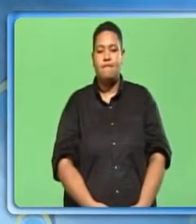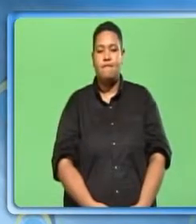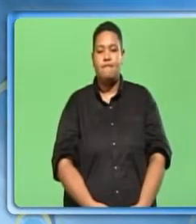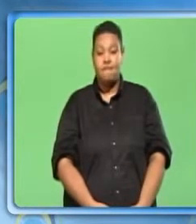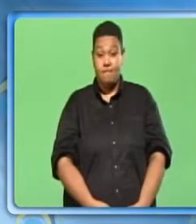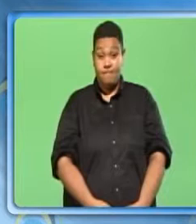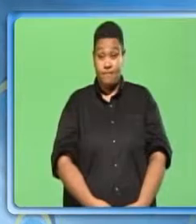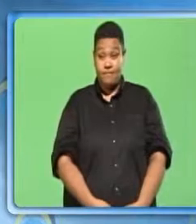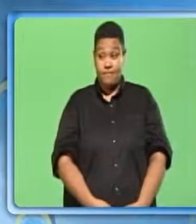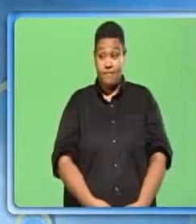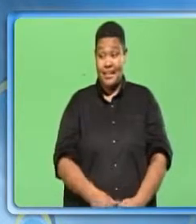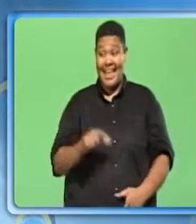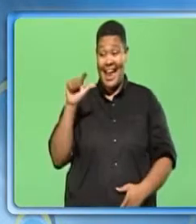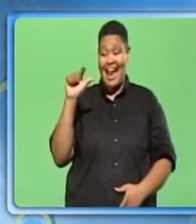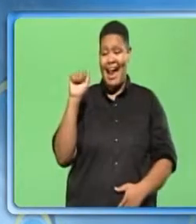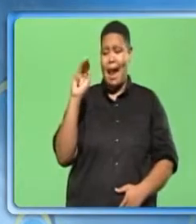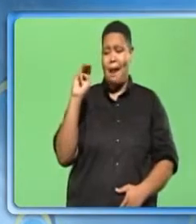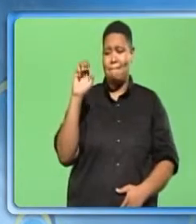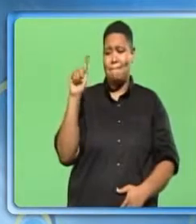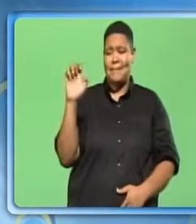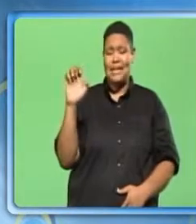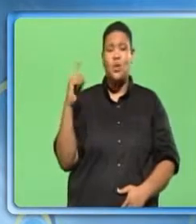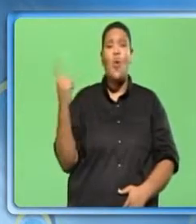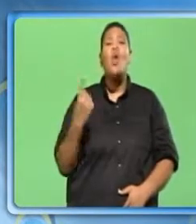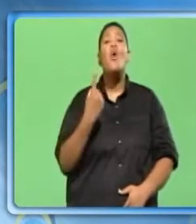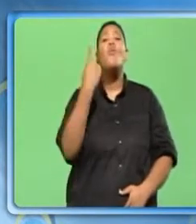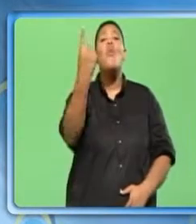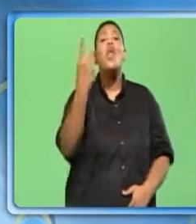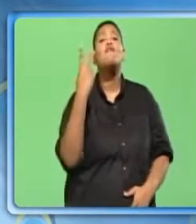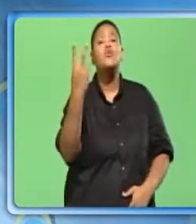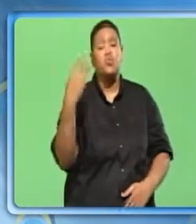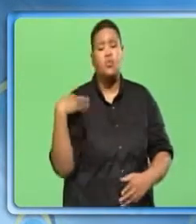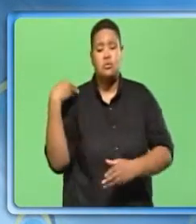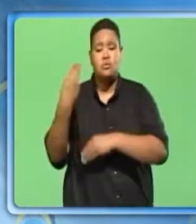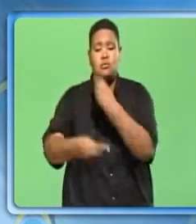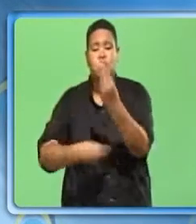In a gamete, only one of the two genes is present.